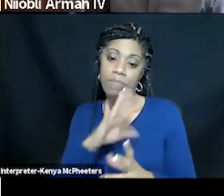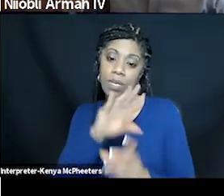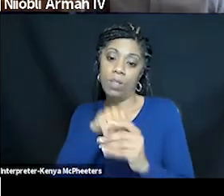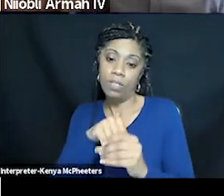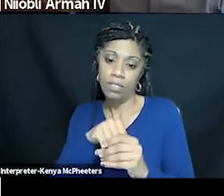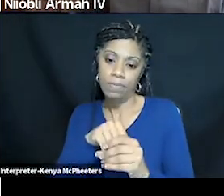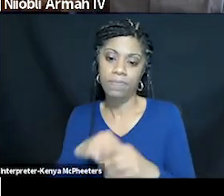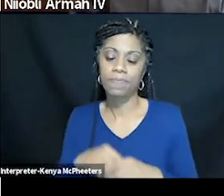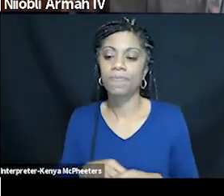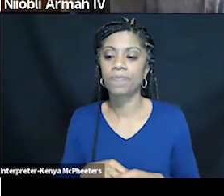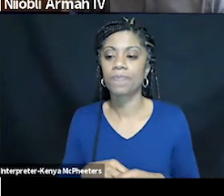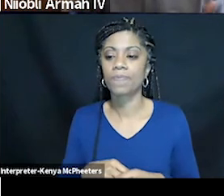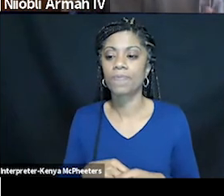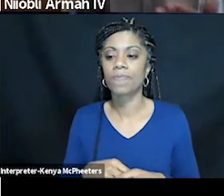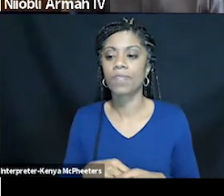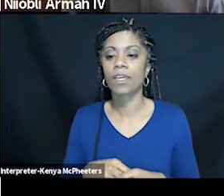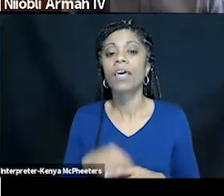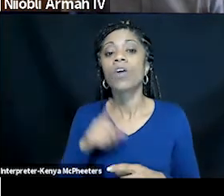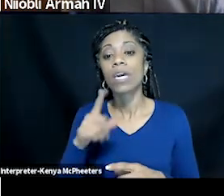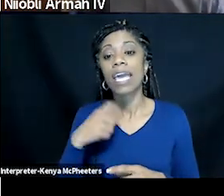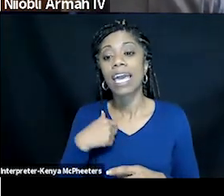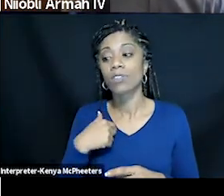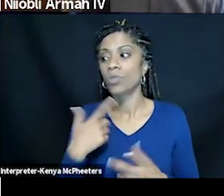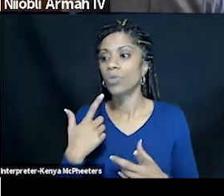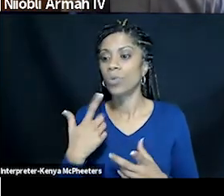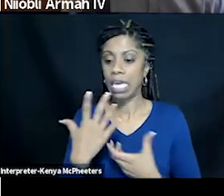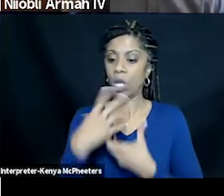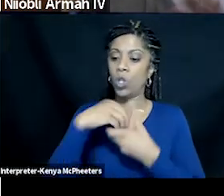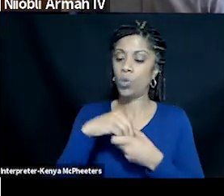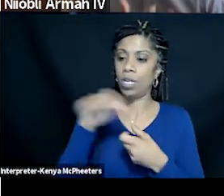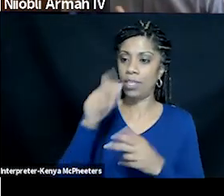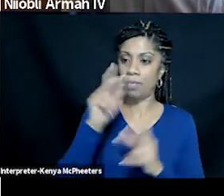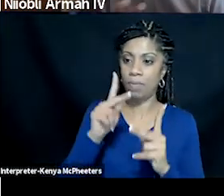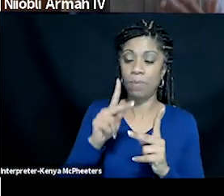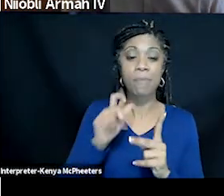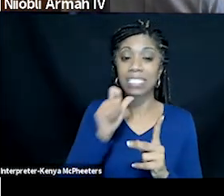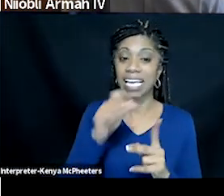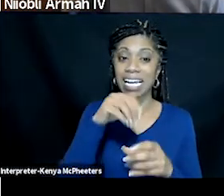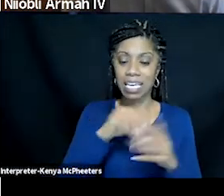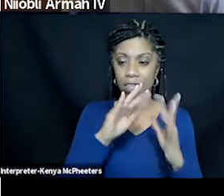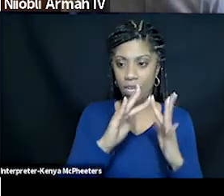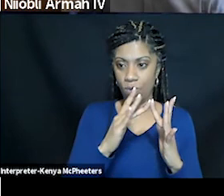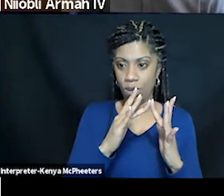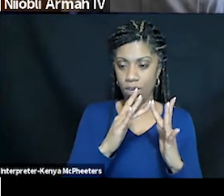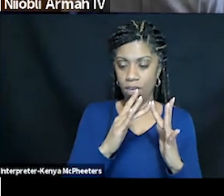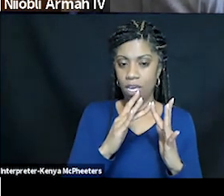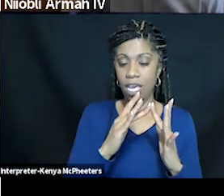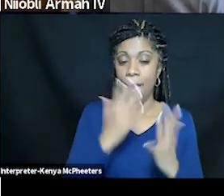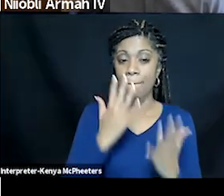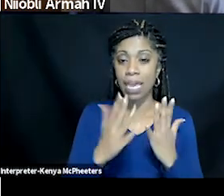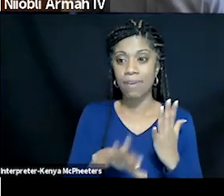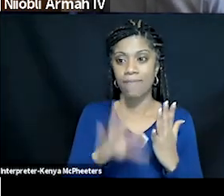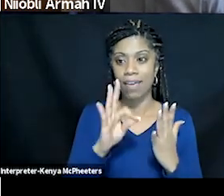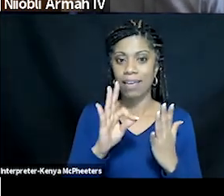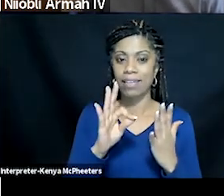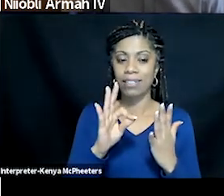outwardly focused and bring more folks along. That's the inclusion part of DEI. Then we have to change who's attracted to us. And that's what this is about.